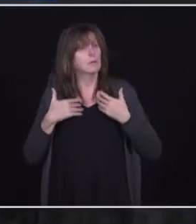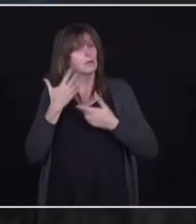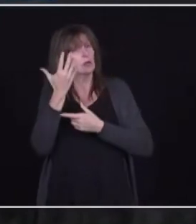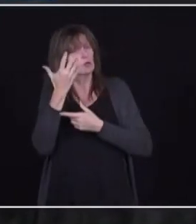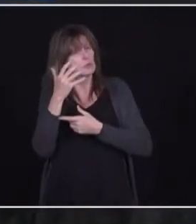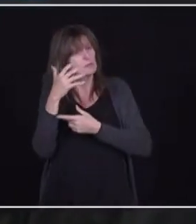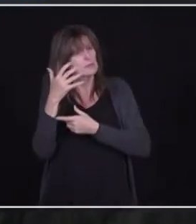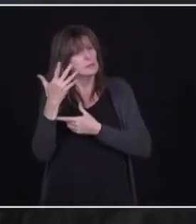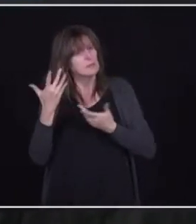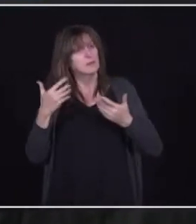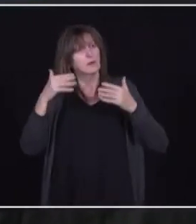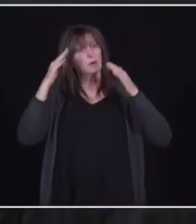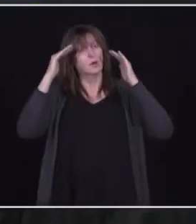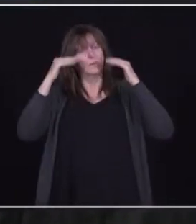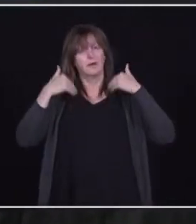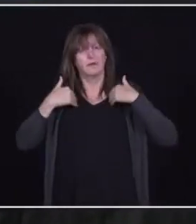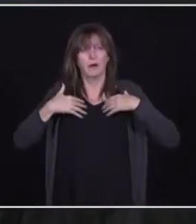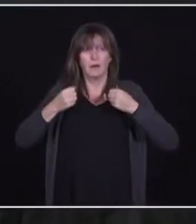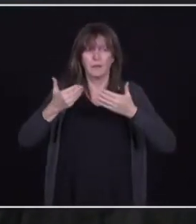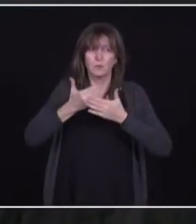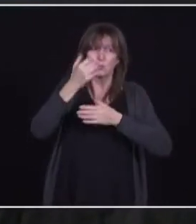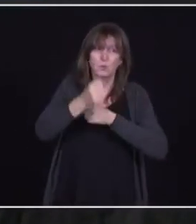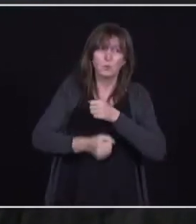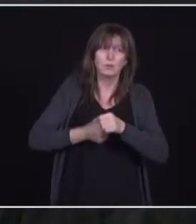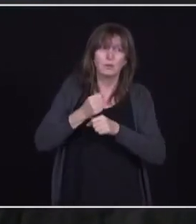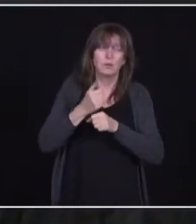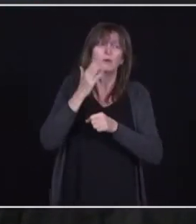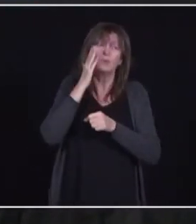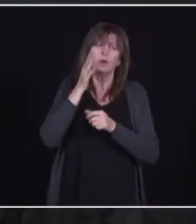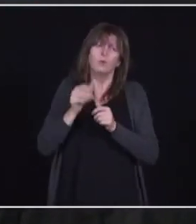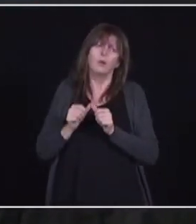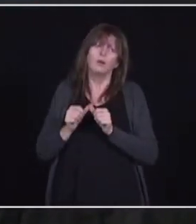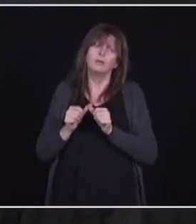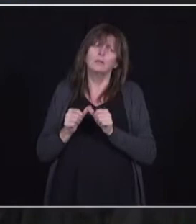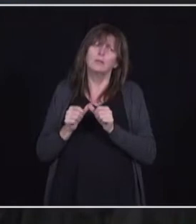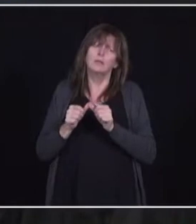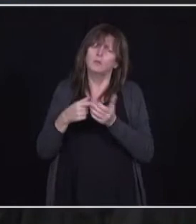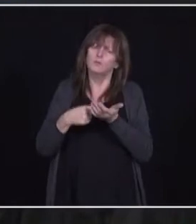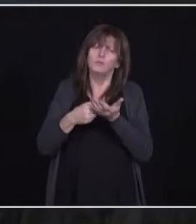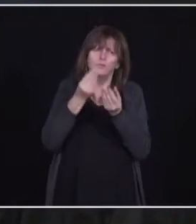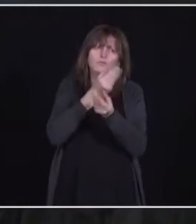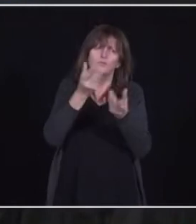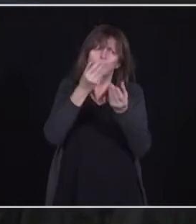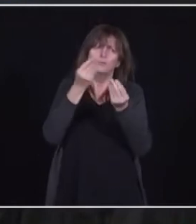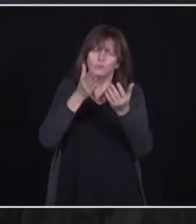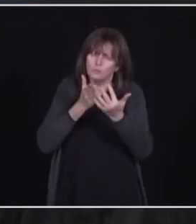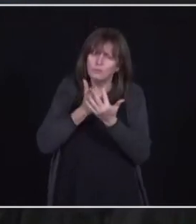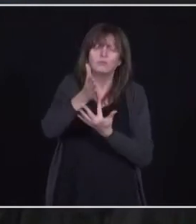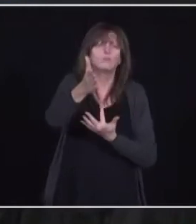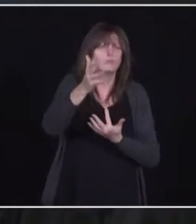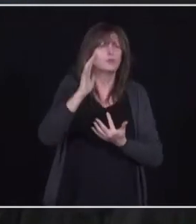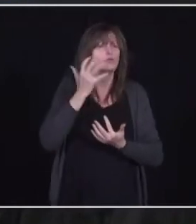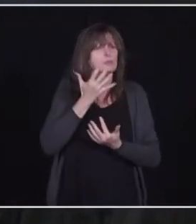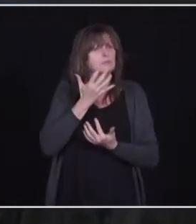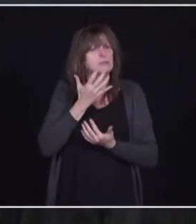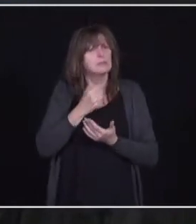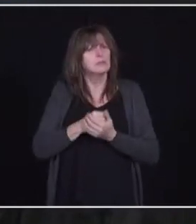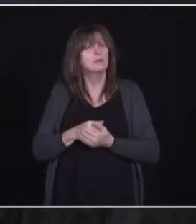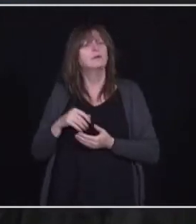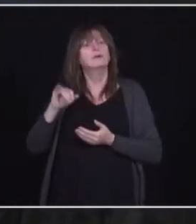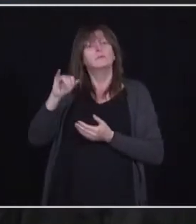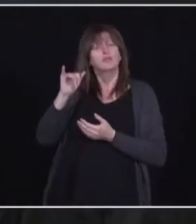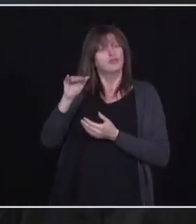keep coming out until Christmas time. And but I've got thank one you. more thank you. Yes. Thank you to your team. Your team has been amazing. The whole team from the Premier's office